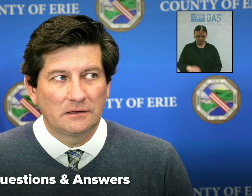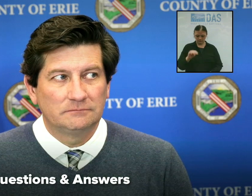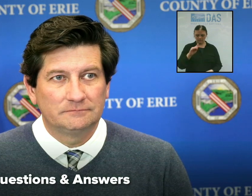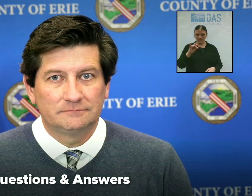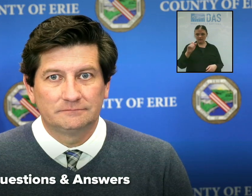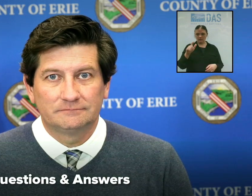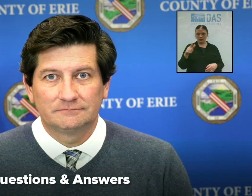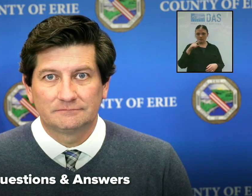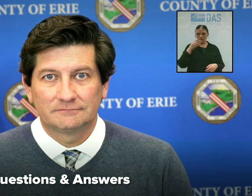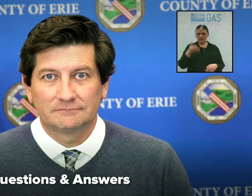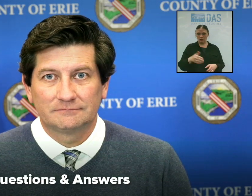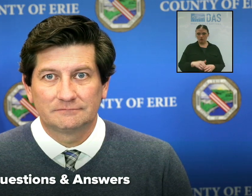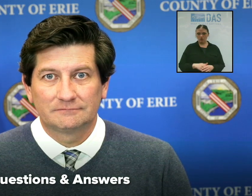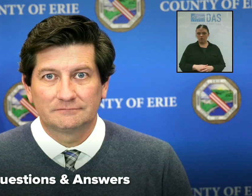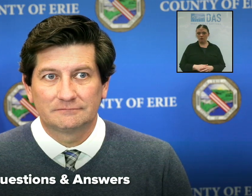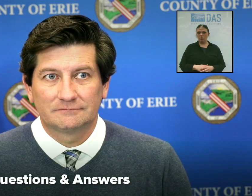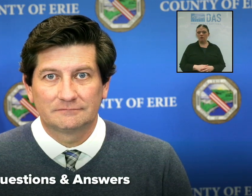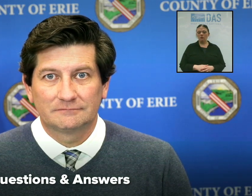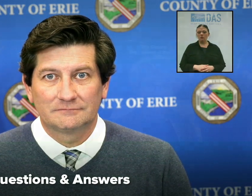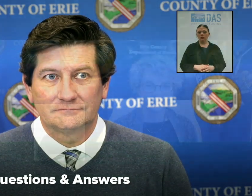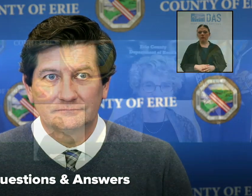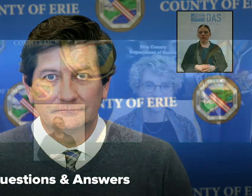back on.